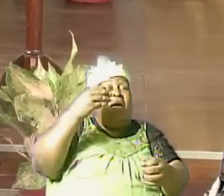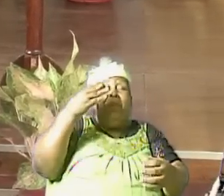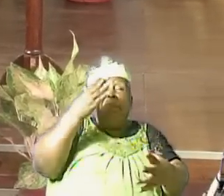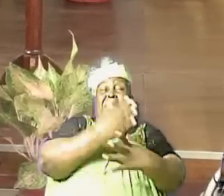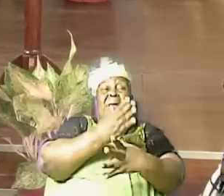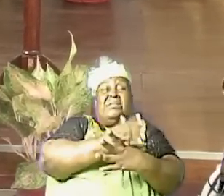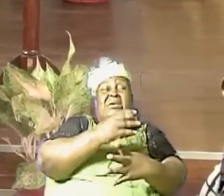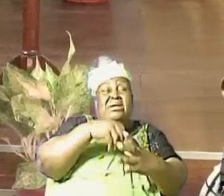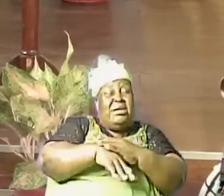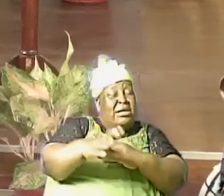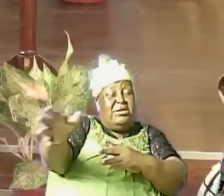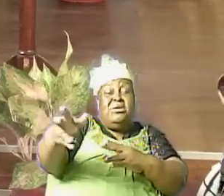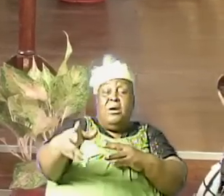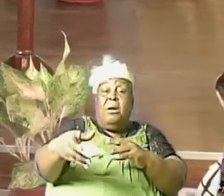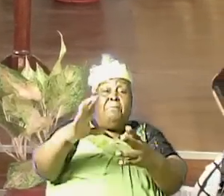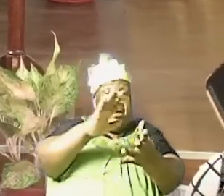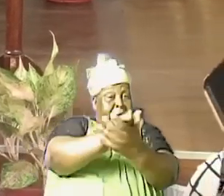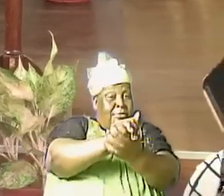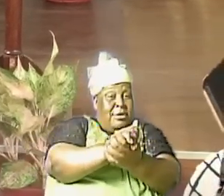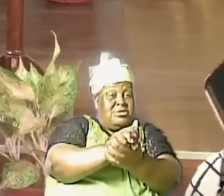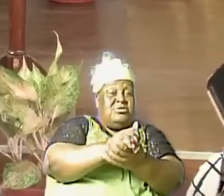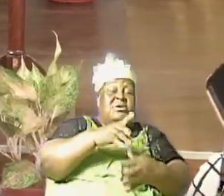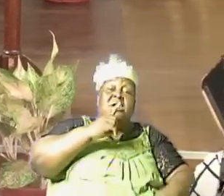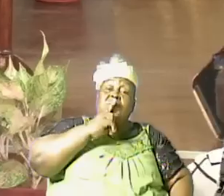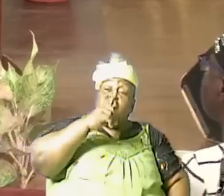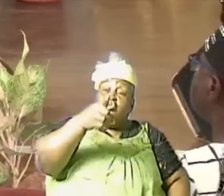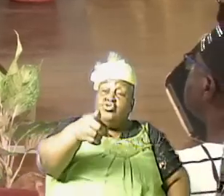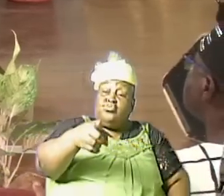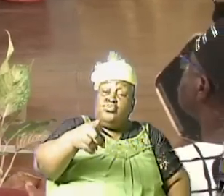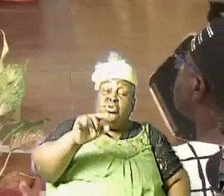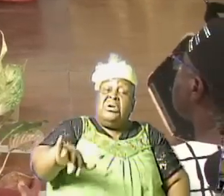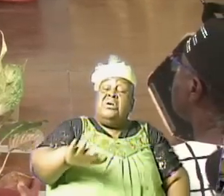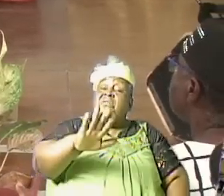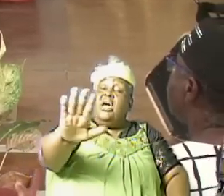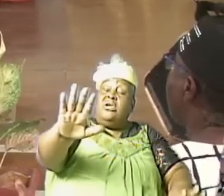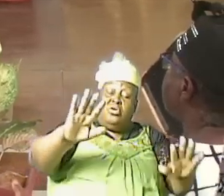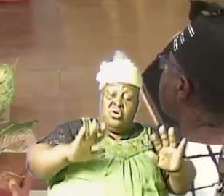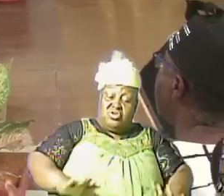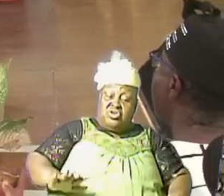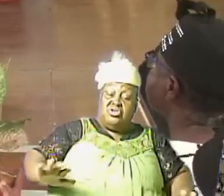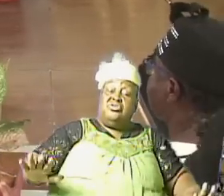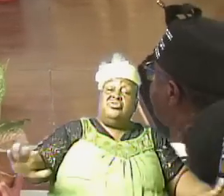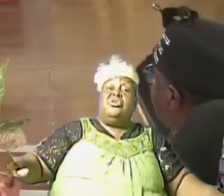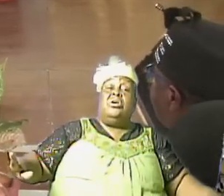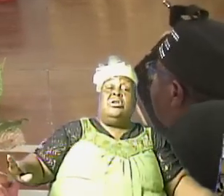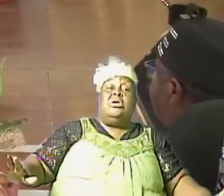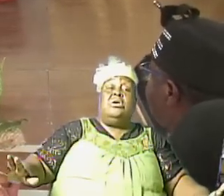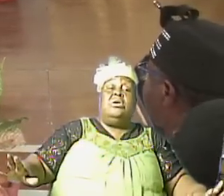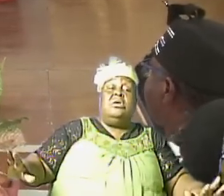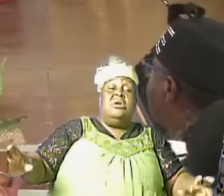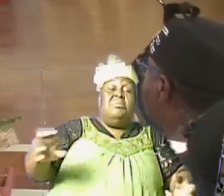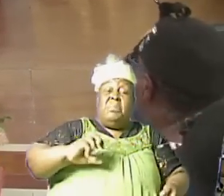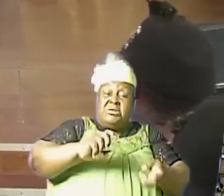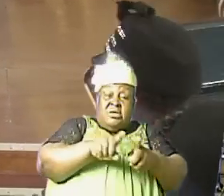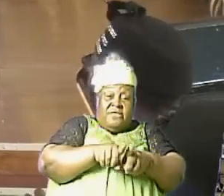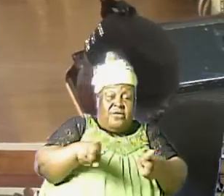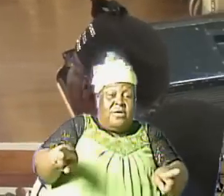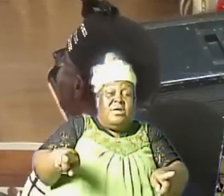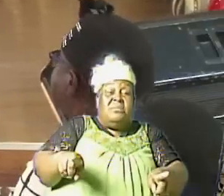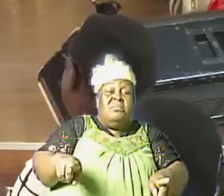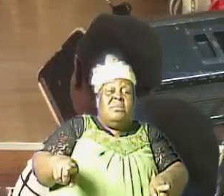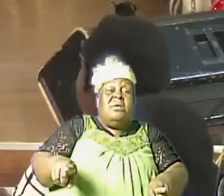trouble in your marriage. It's a fact that your children may be